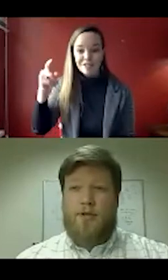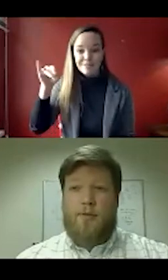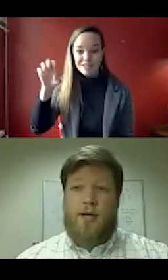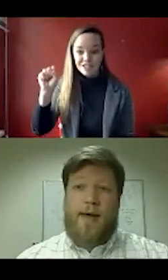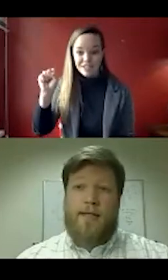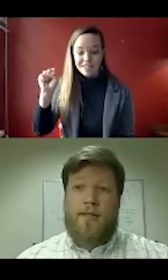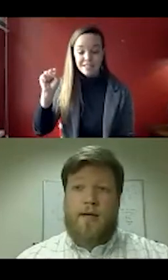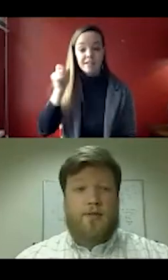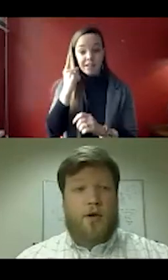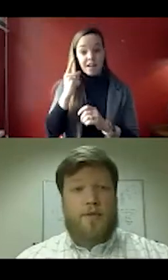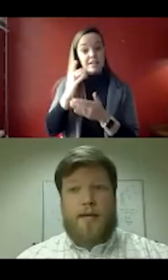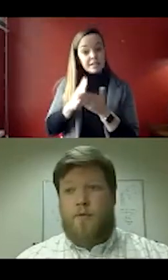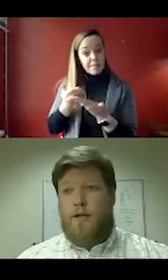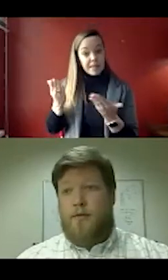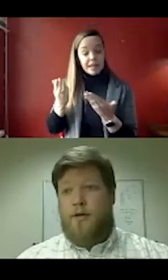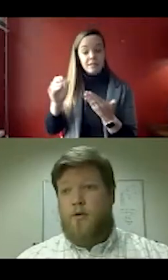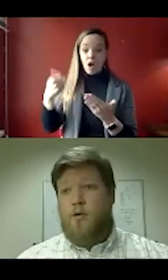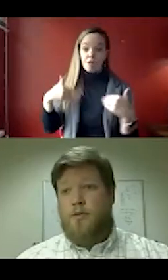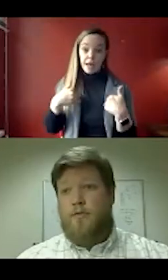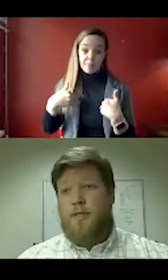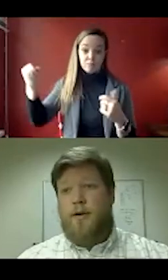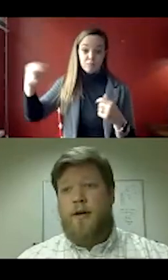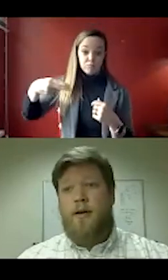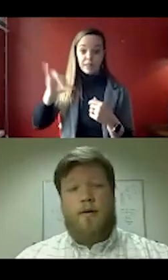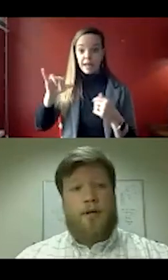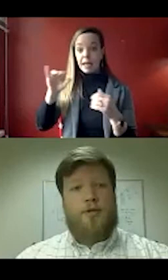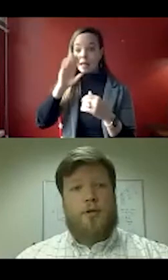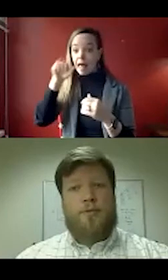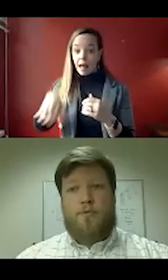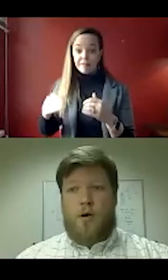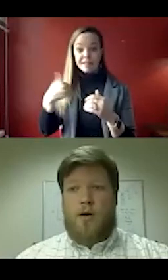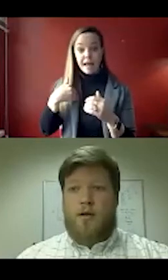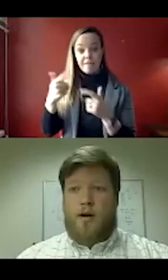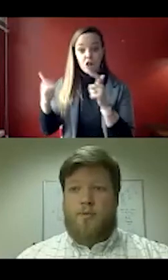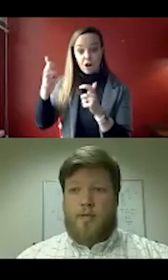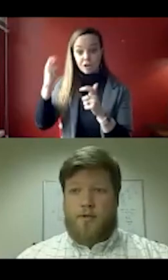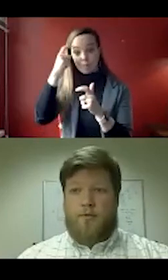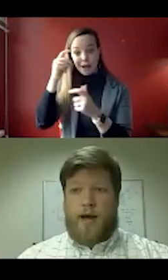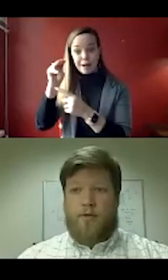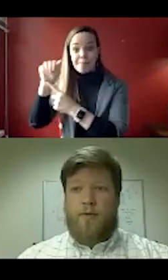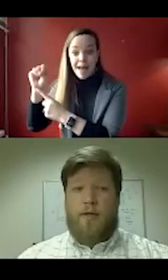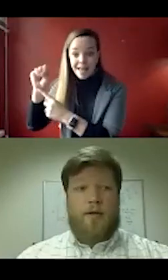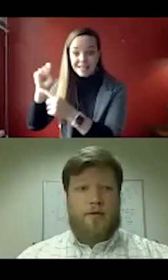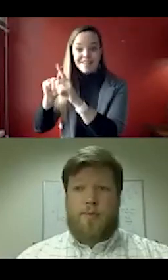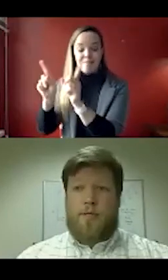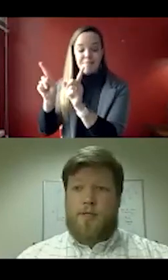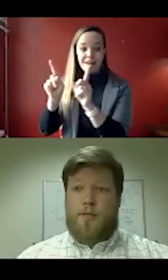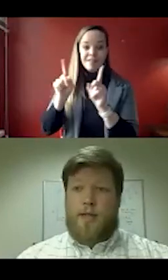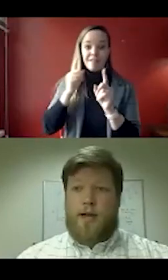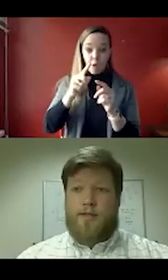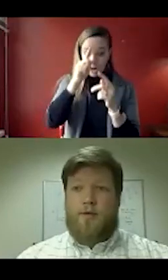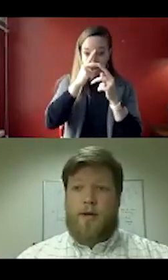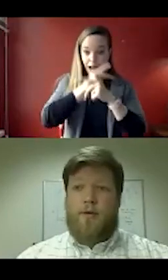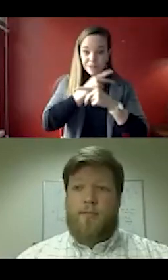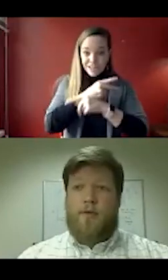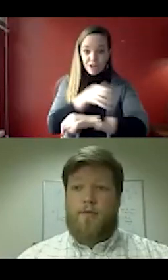have larger brain mass. Dolphins have greater cortical surface area. But in terms of raw computational power, no species on the planet